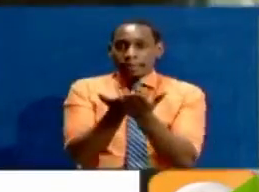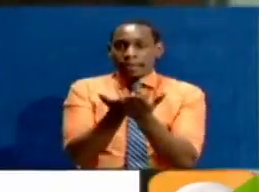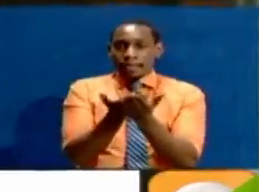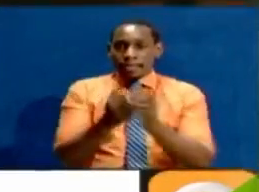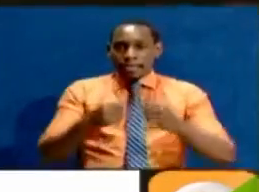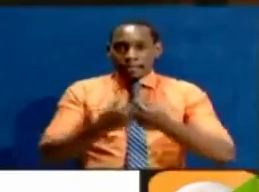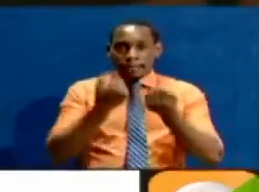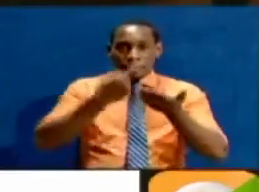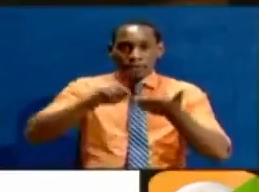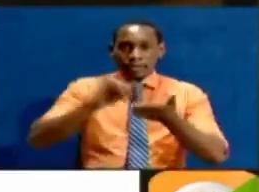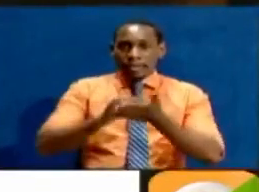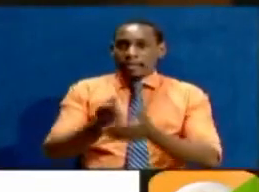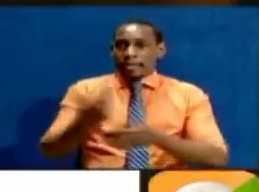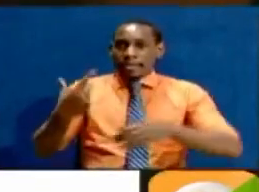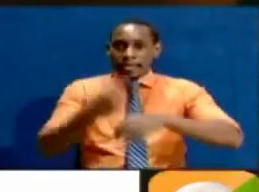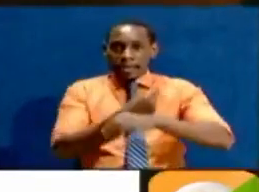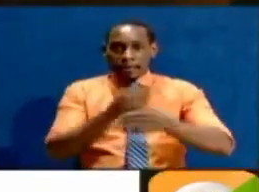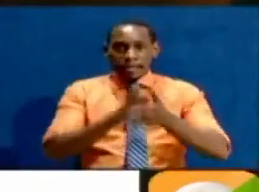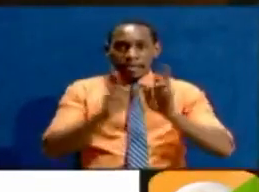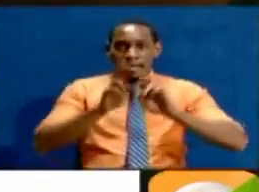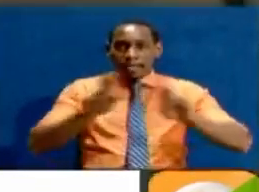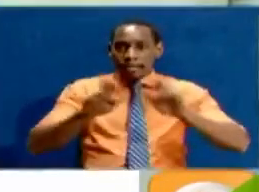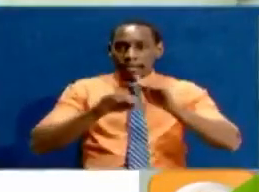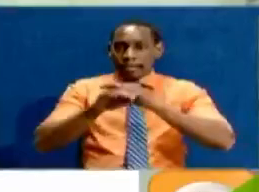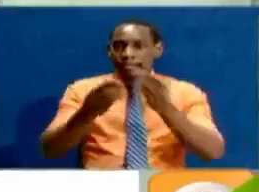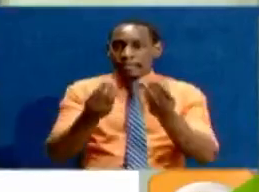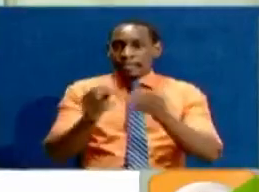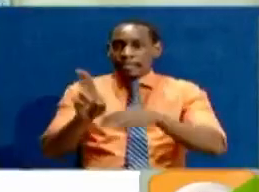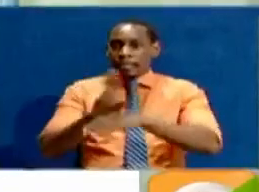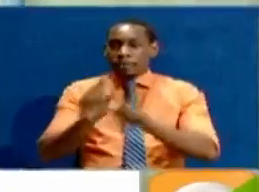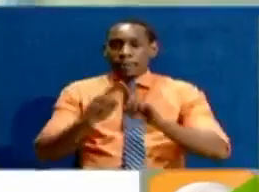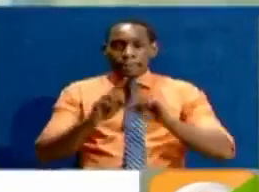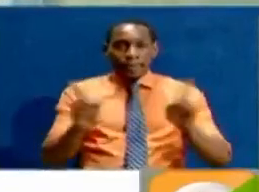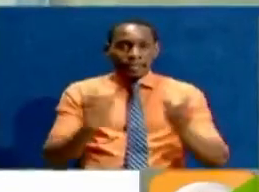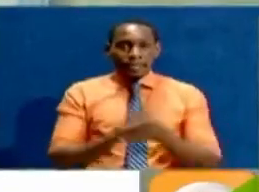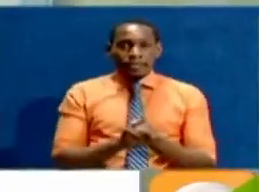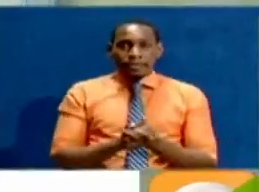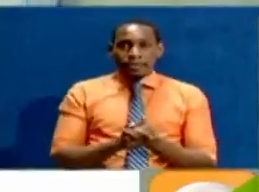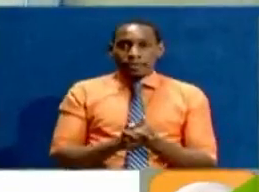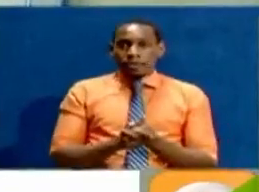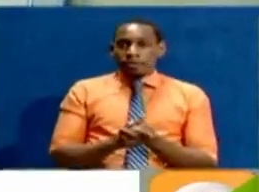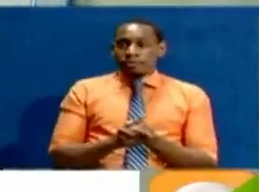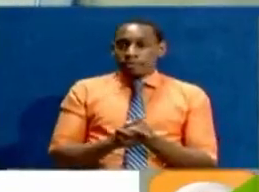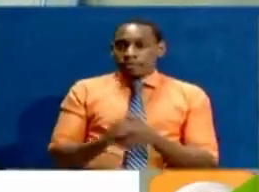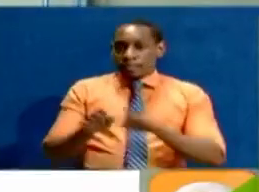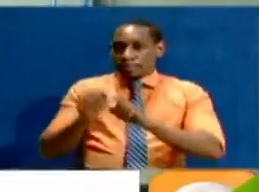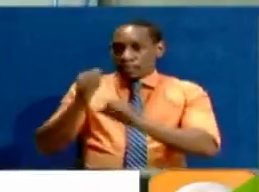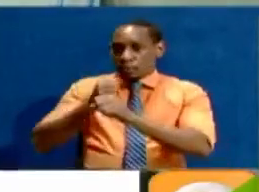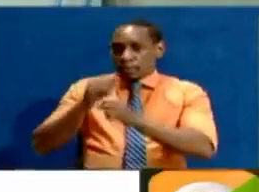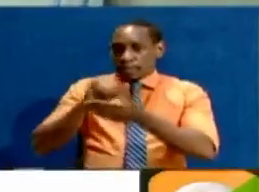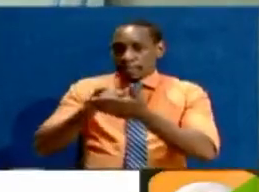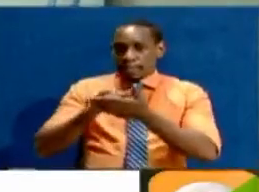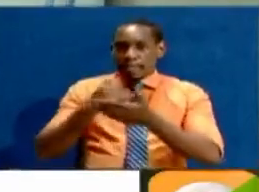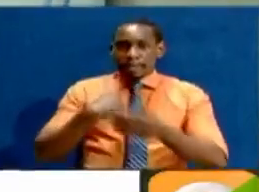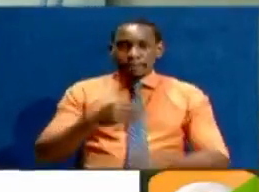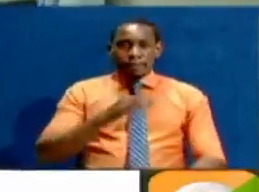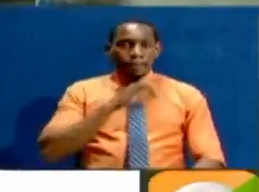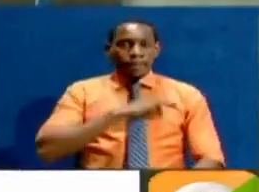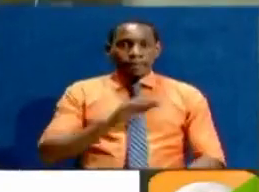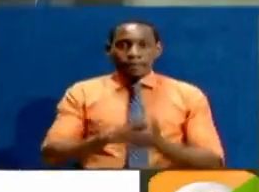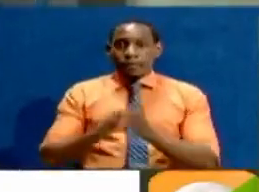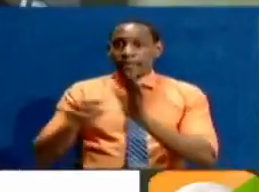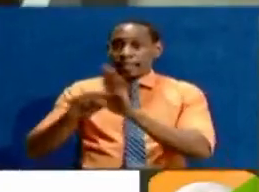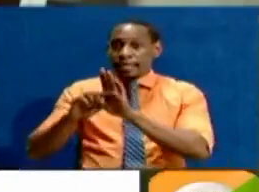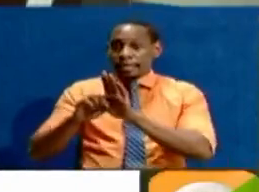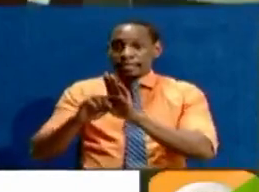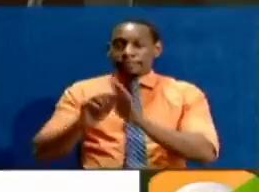authorization to ensure that vaccines are available for quick use, nevertheless, it is an approach that has its pros and